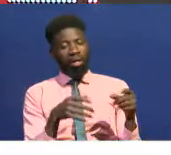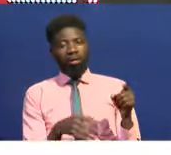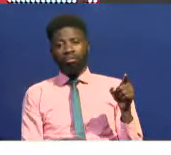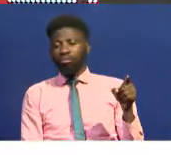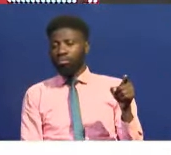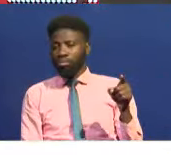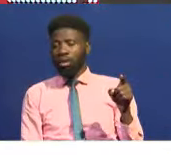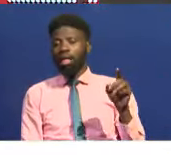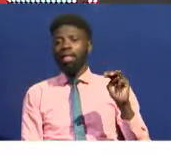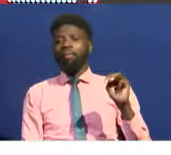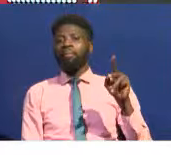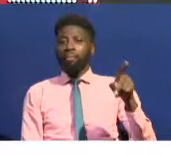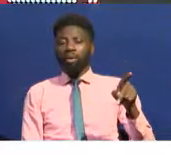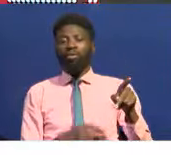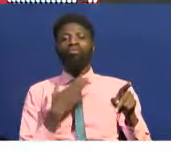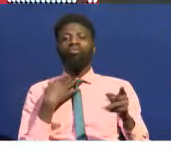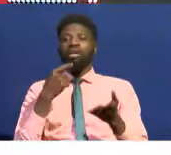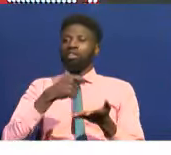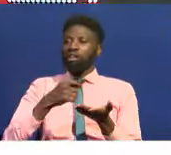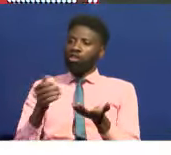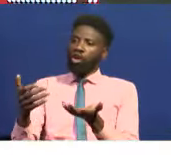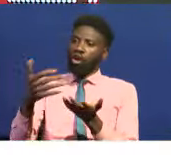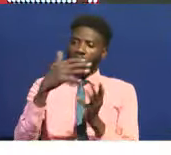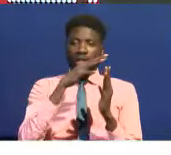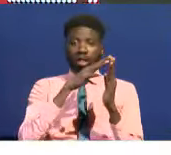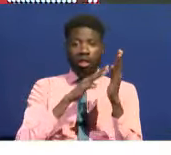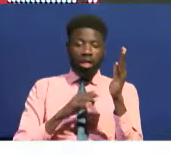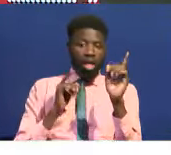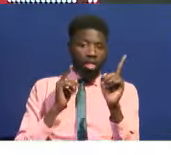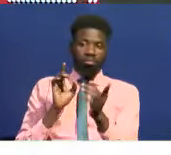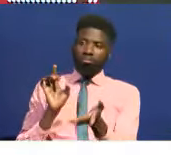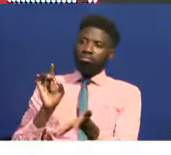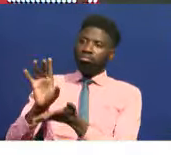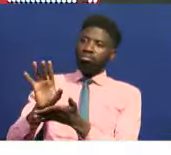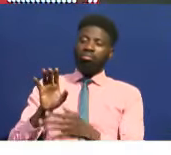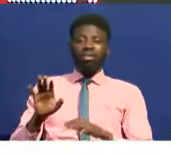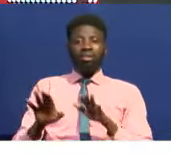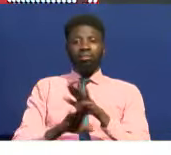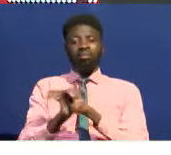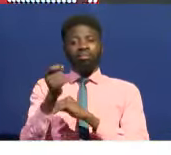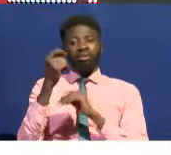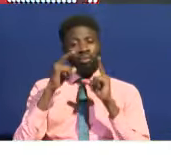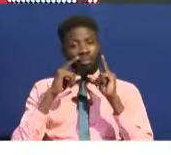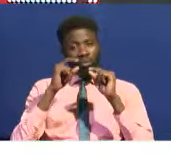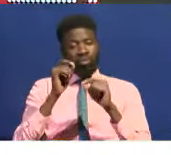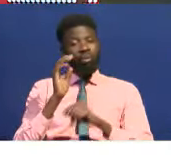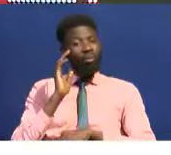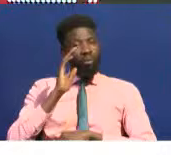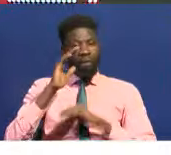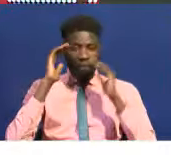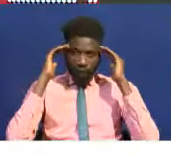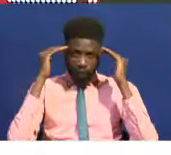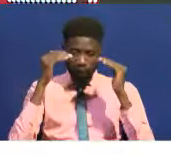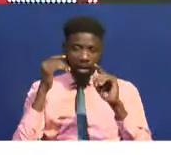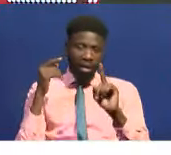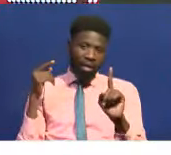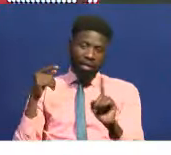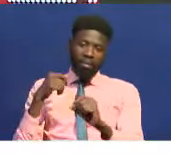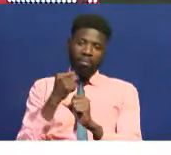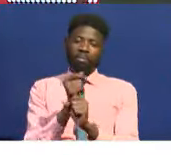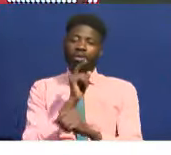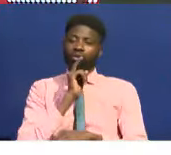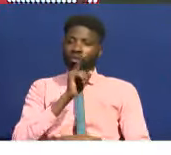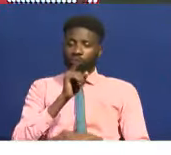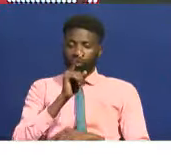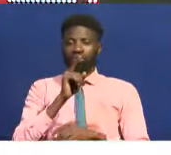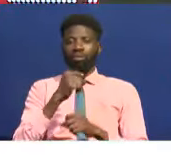gather signatures to impeach him. The DP said he will remain committed to ensure coffee reports, calling on legislators to